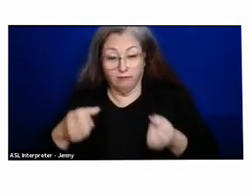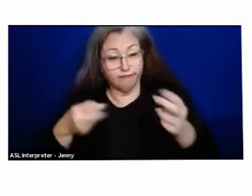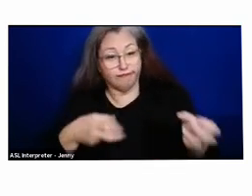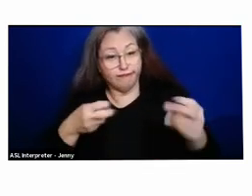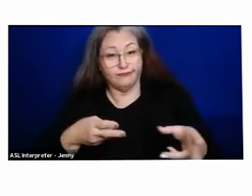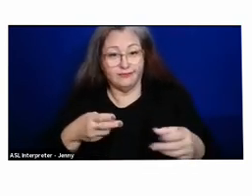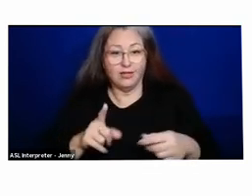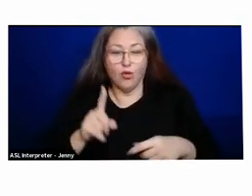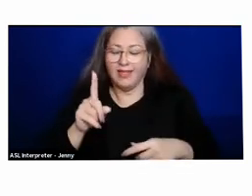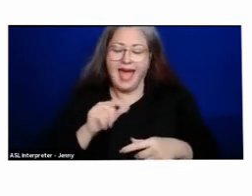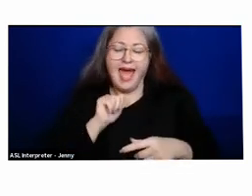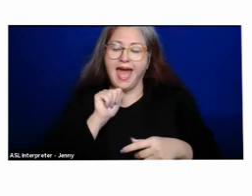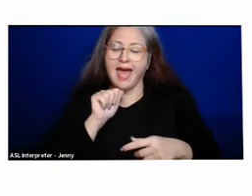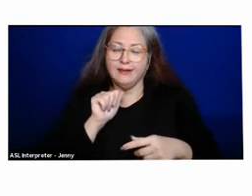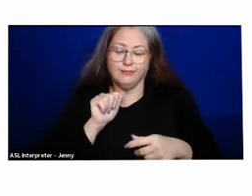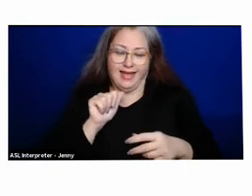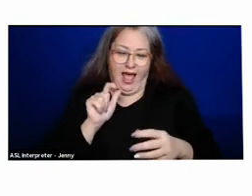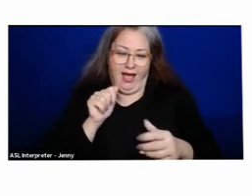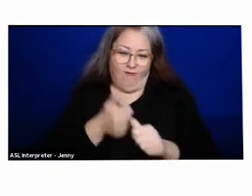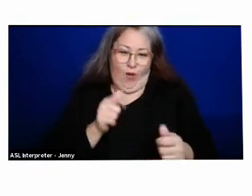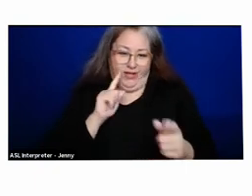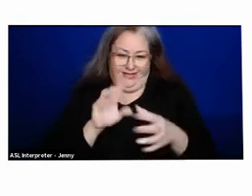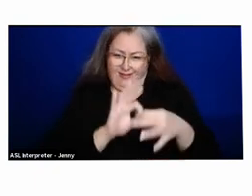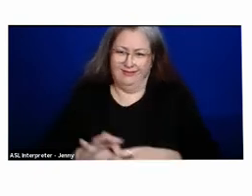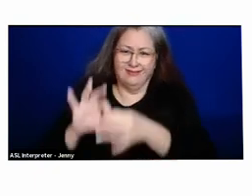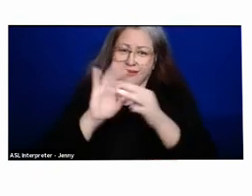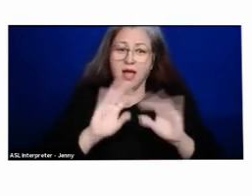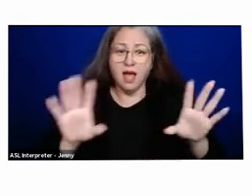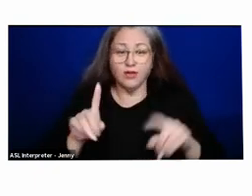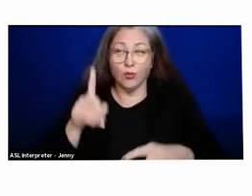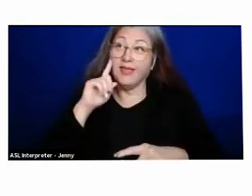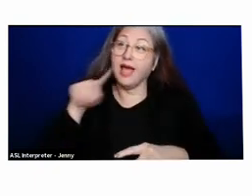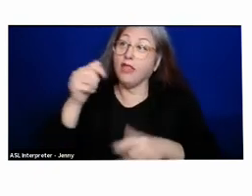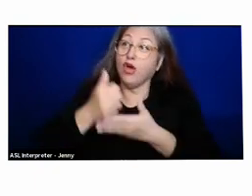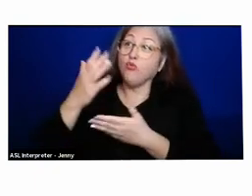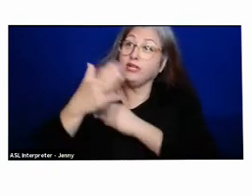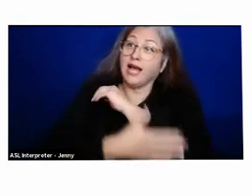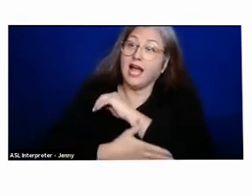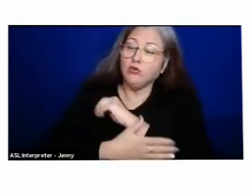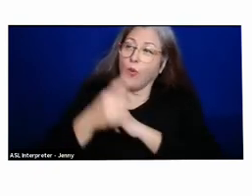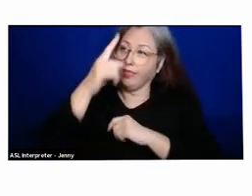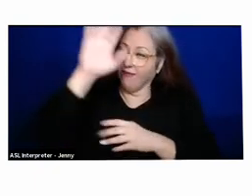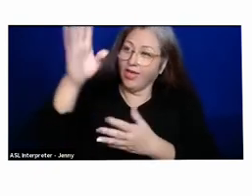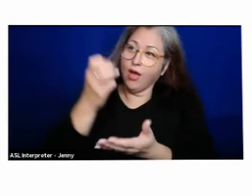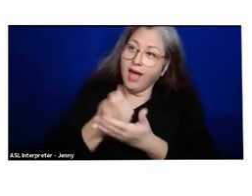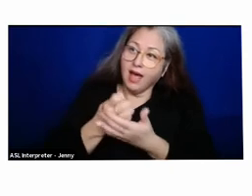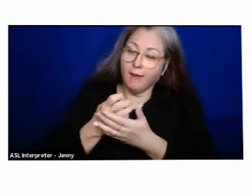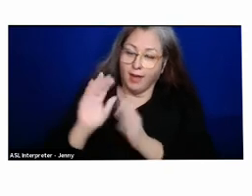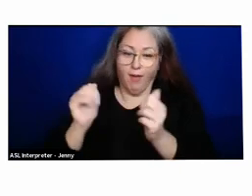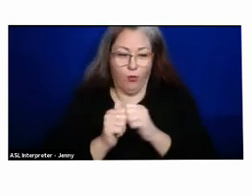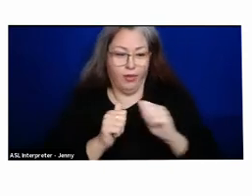is tied together, and we cannot think of clothing in richer countries without thinking of economies of poorer